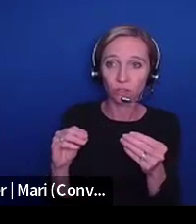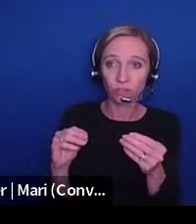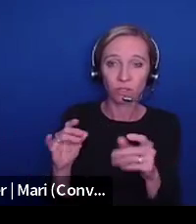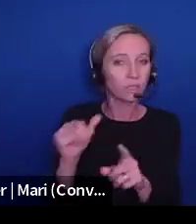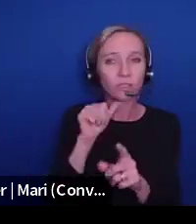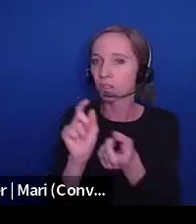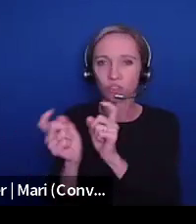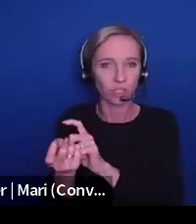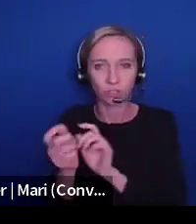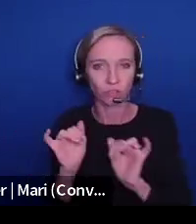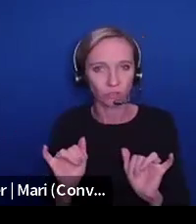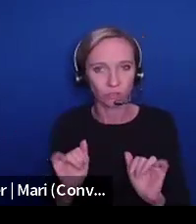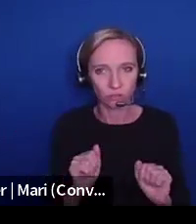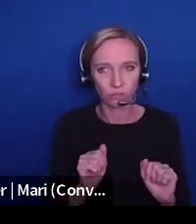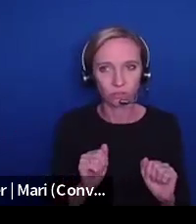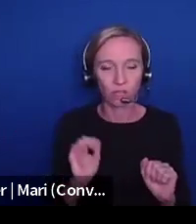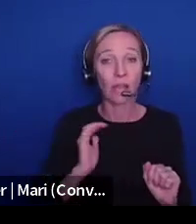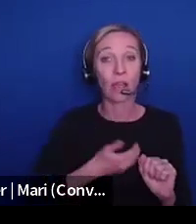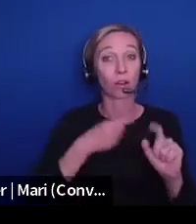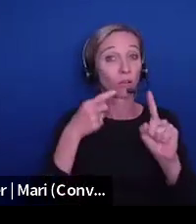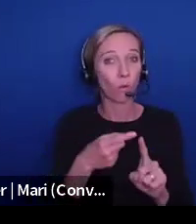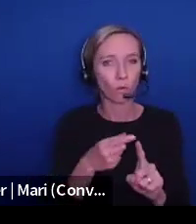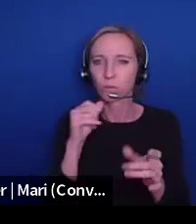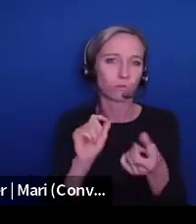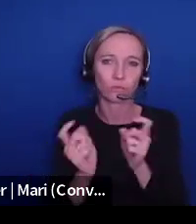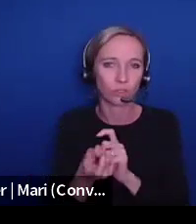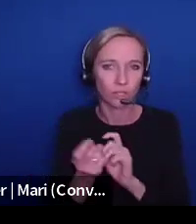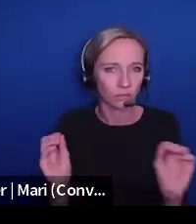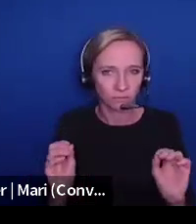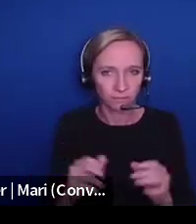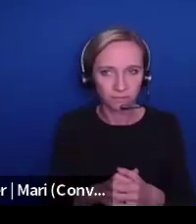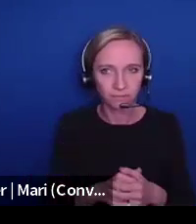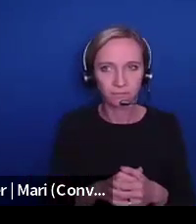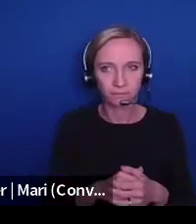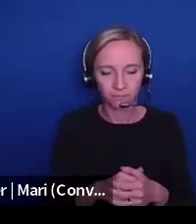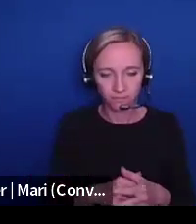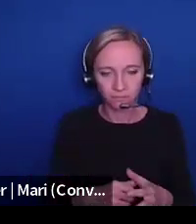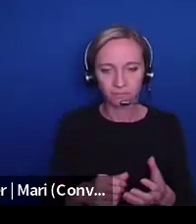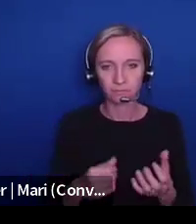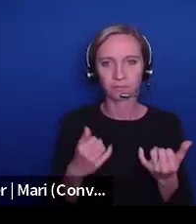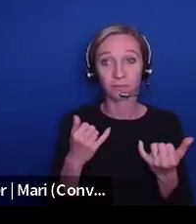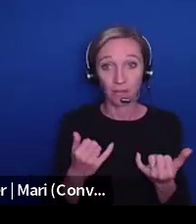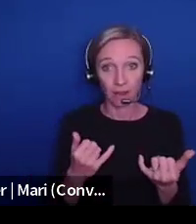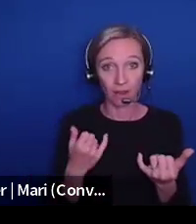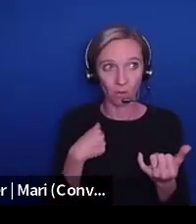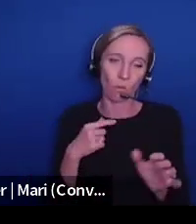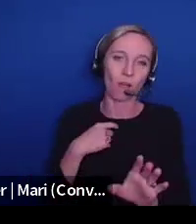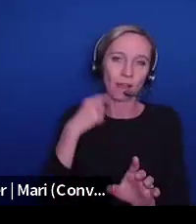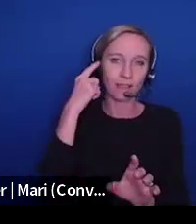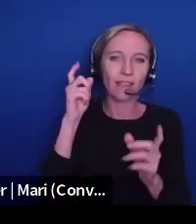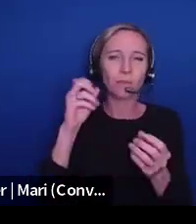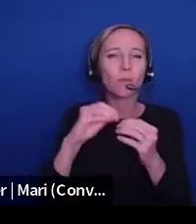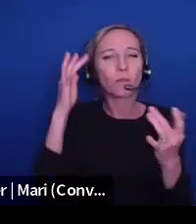does not change. Our goals do not change, but we have to be, I think we have to be